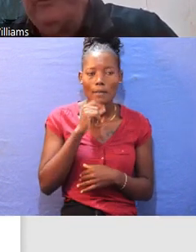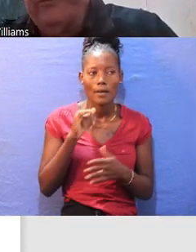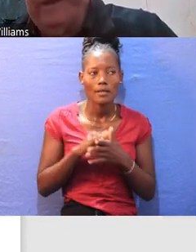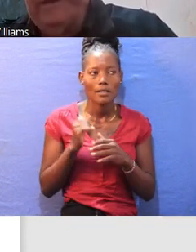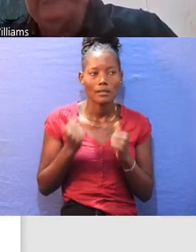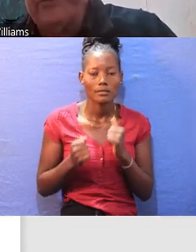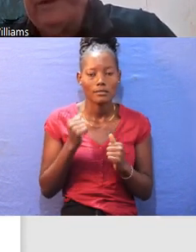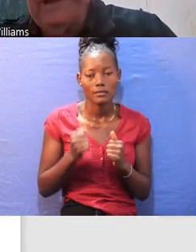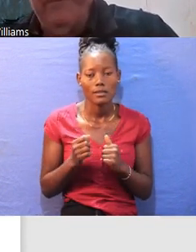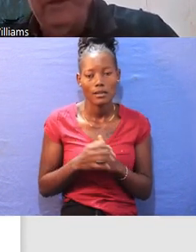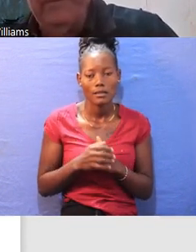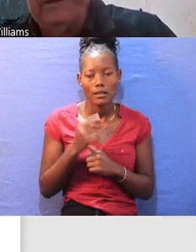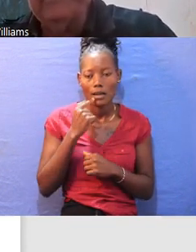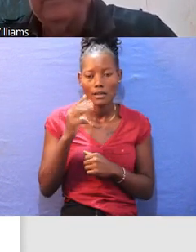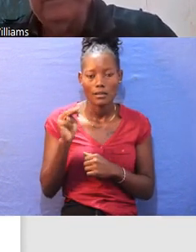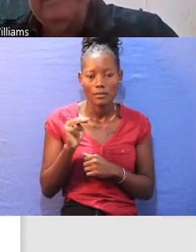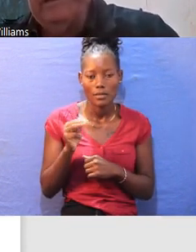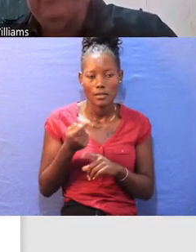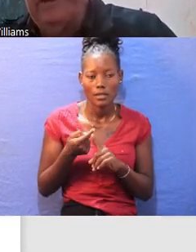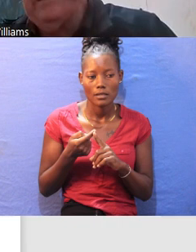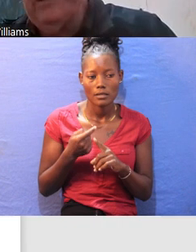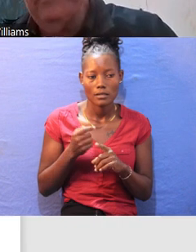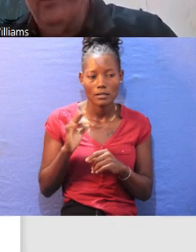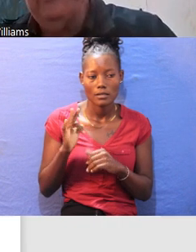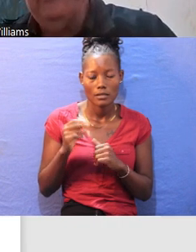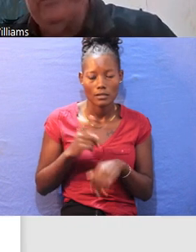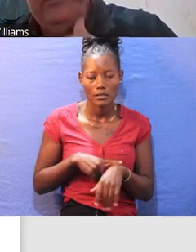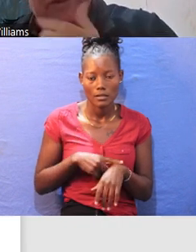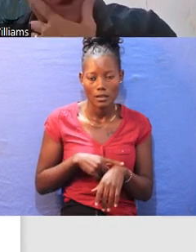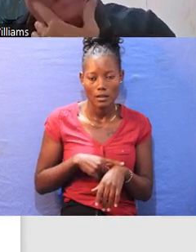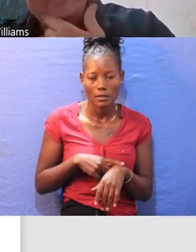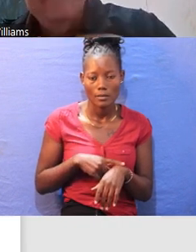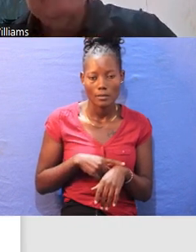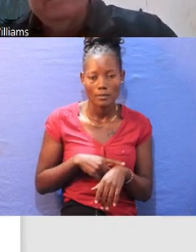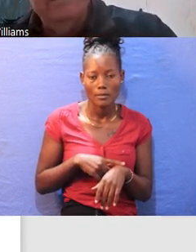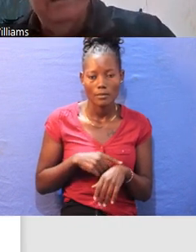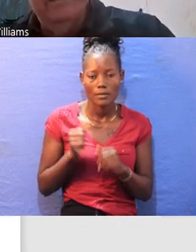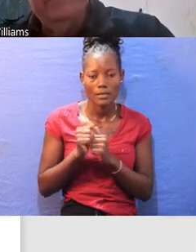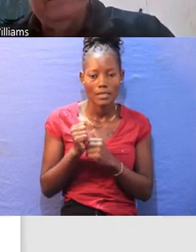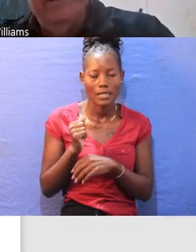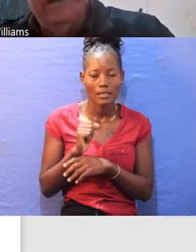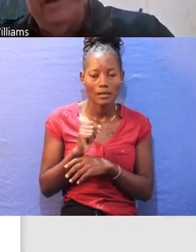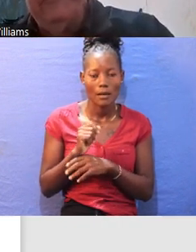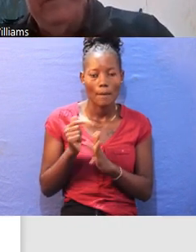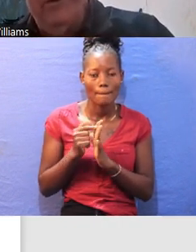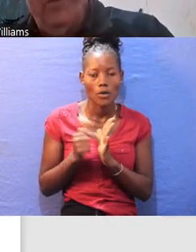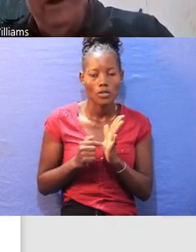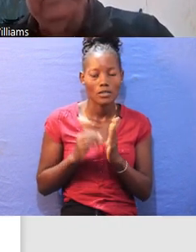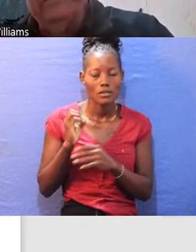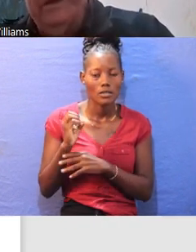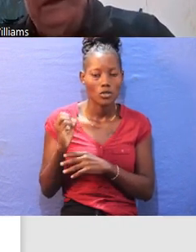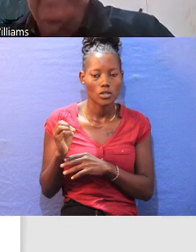100 meters for me. He was a 3-time All-American. He ended up running 10.00 at a body weight of